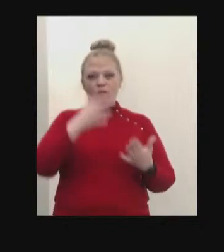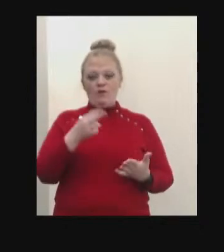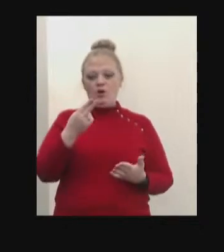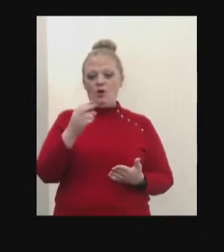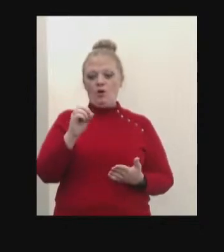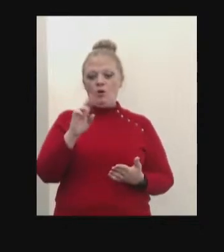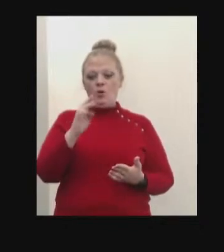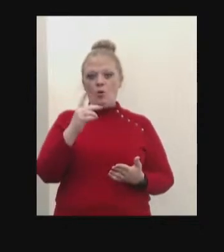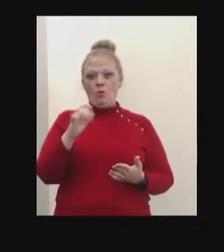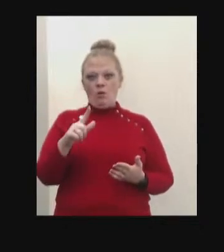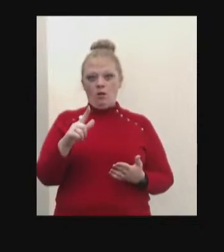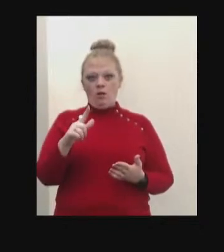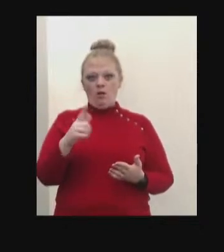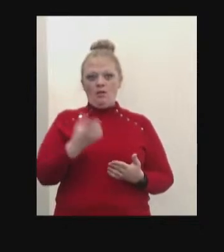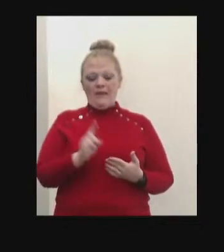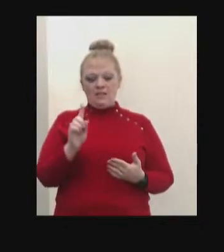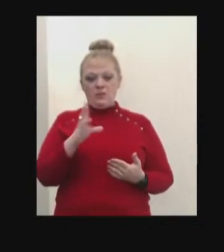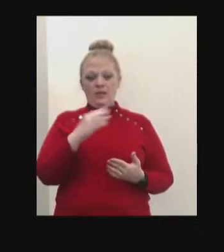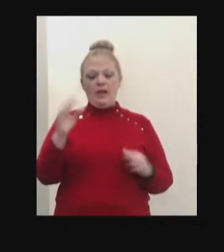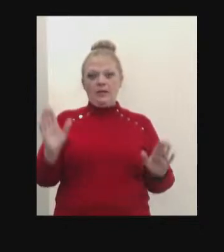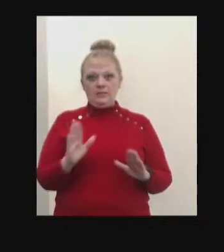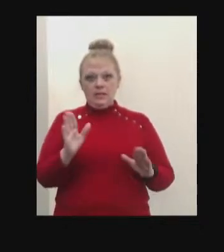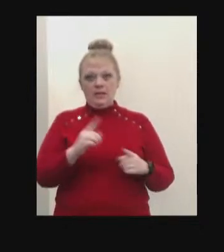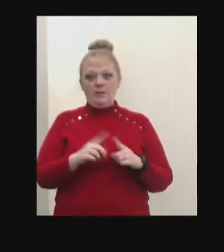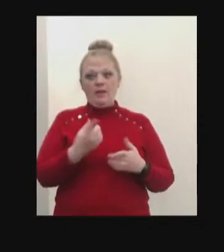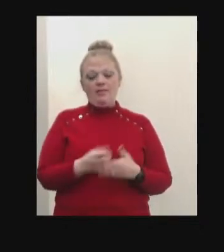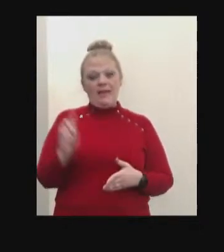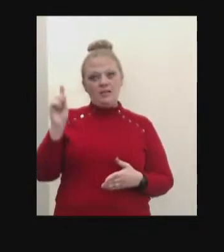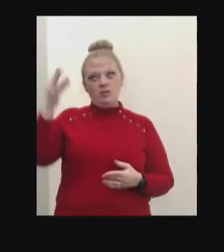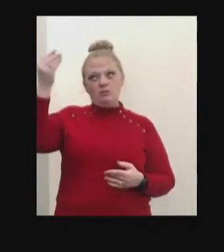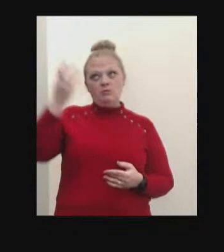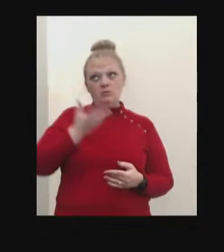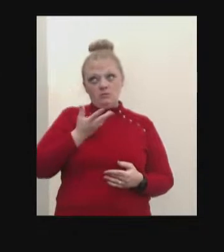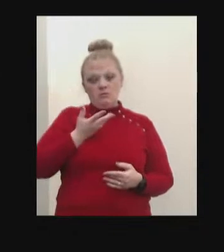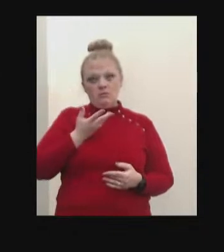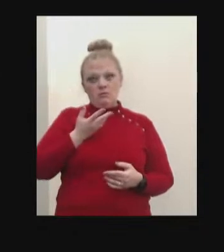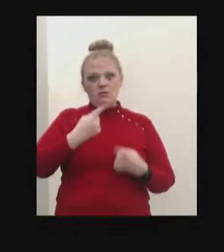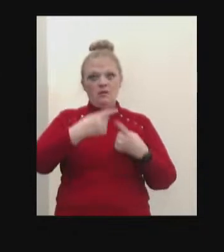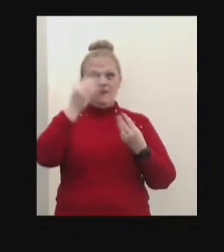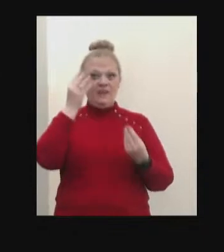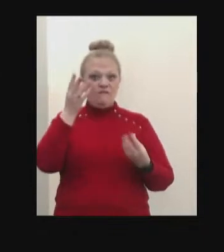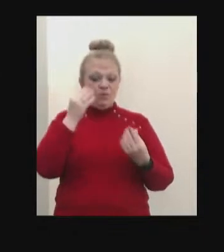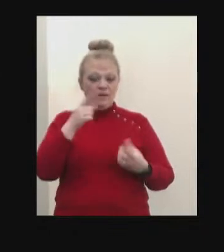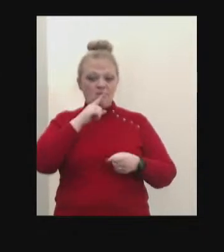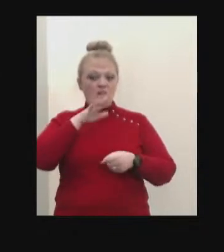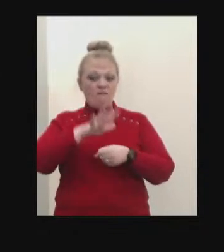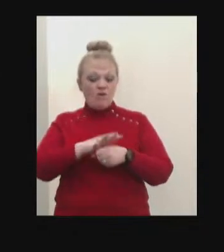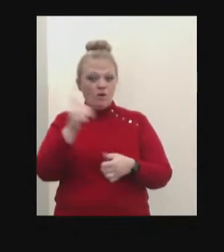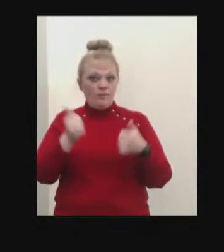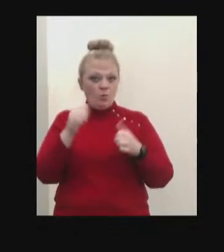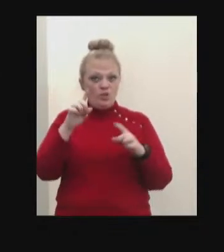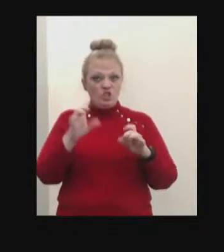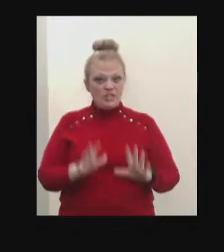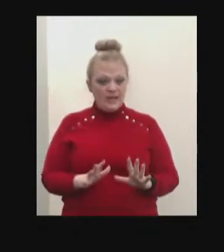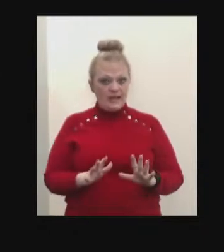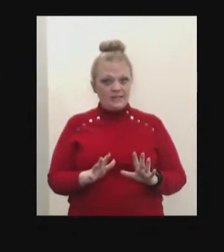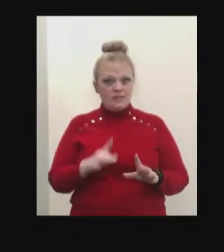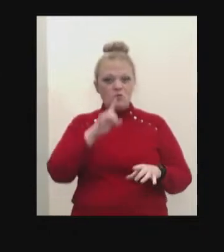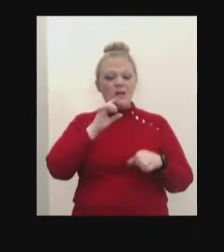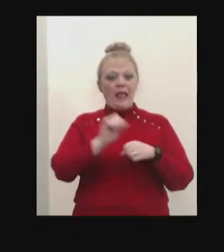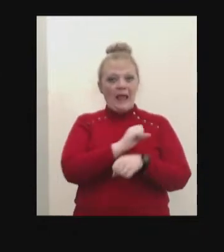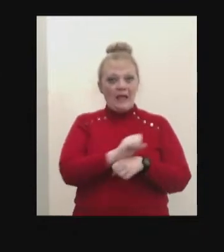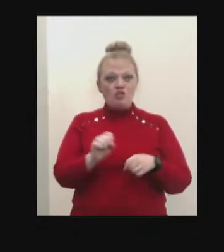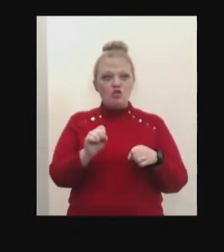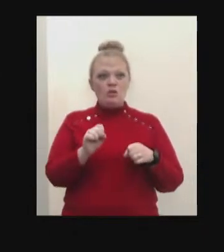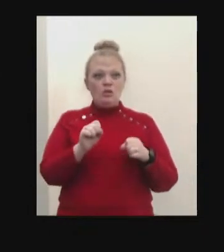spoke to her again on Sunday. But last week she informed me that based on the information, once they had confirmation of what tests would actually be able to